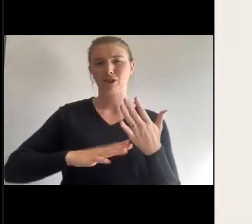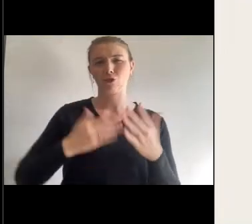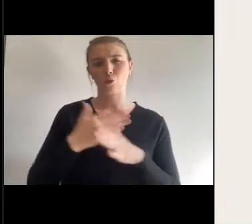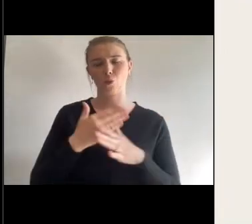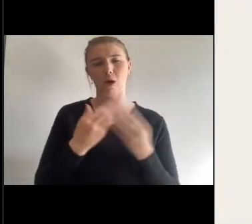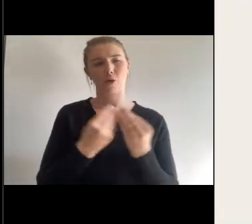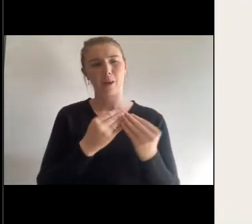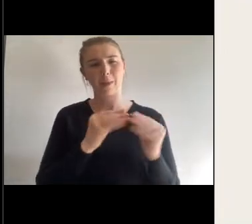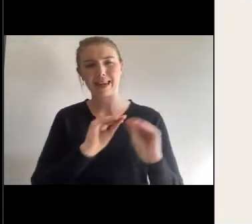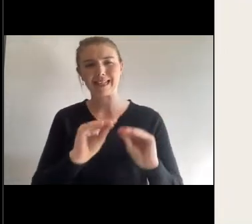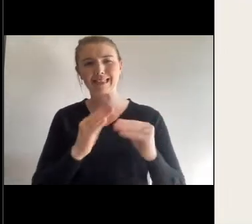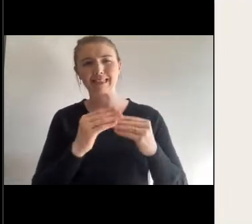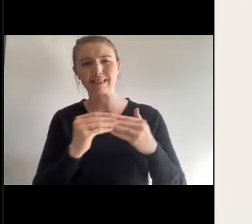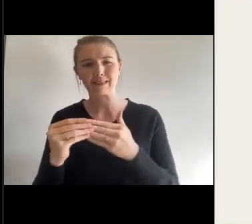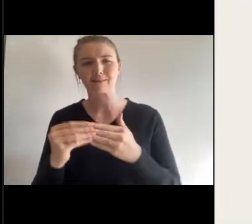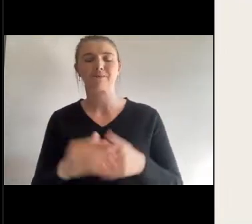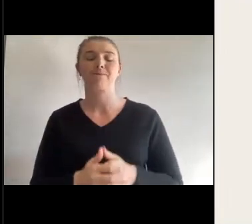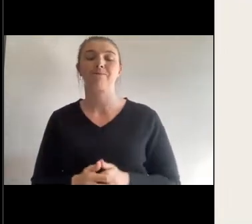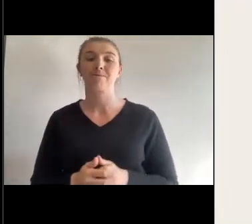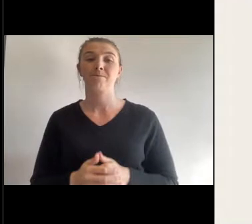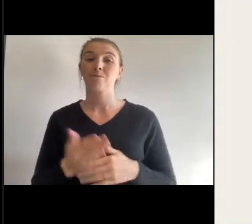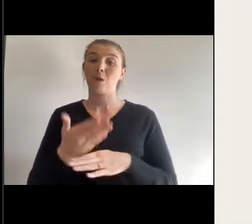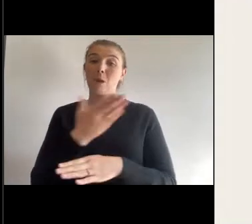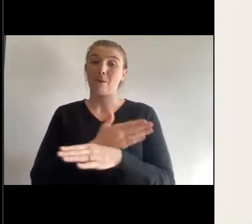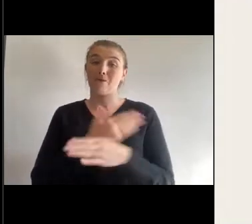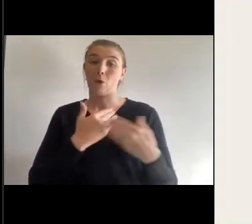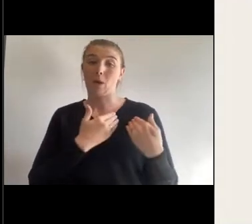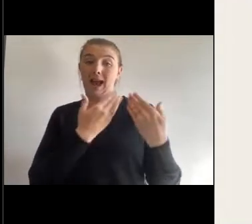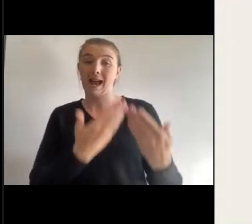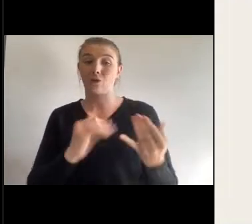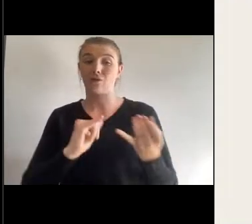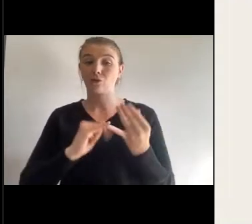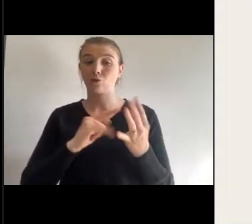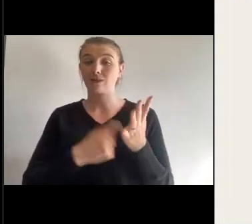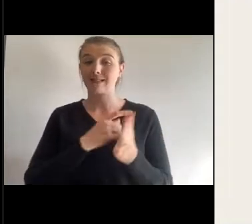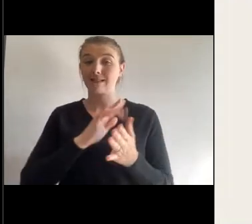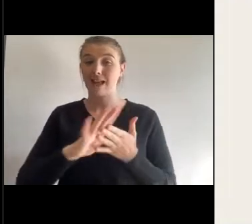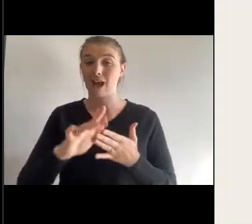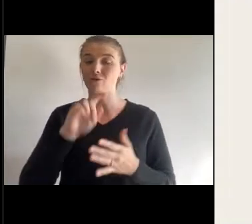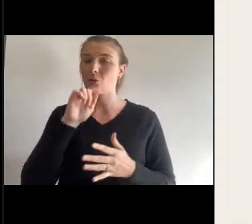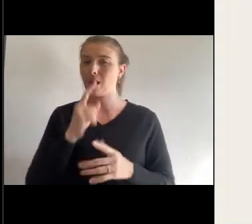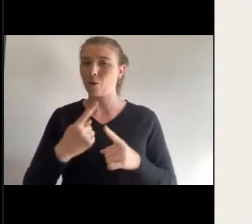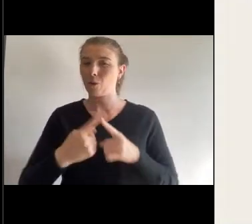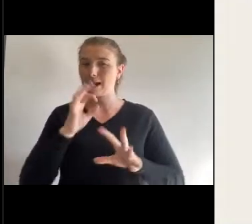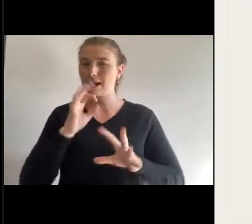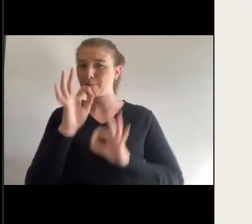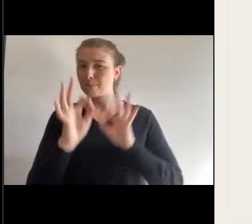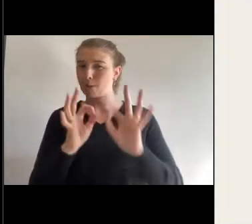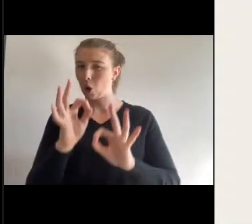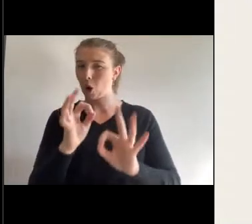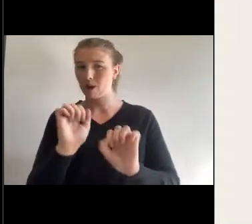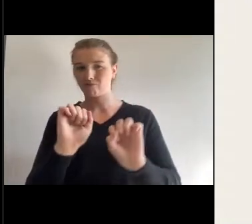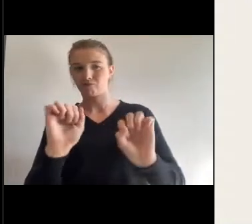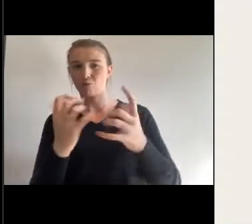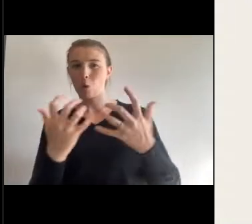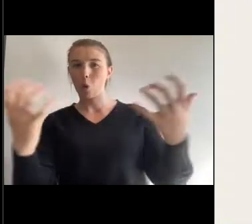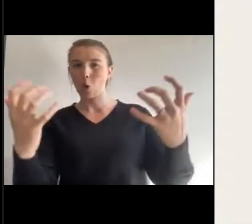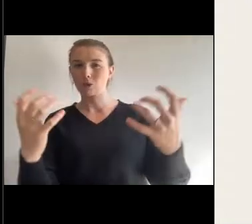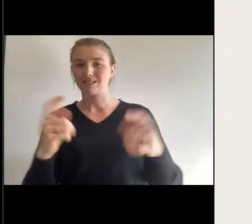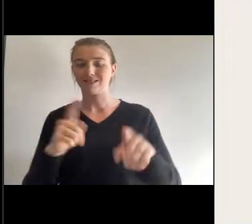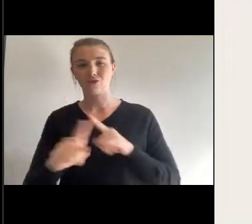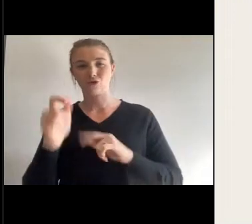hand over to Sarah for her presentation, we're going to do a quick poll to get to know a little bit more about you, our audience. So we will